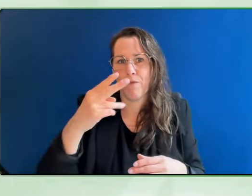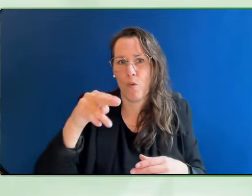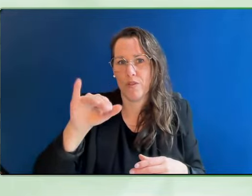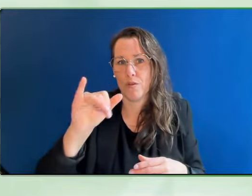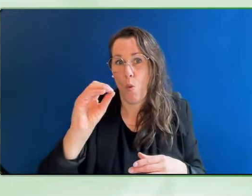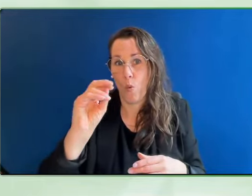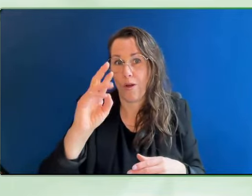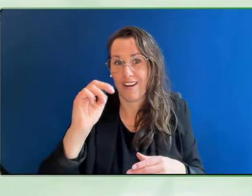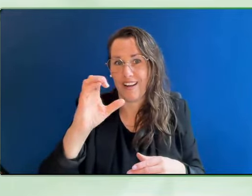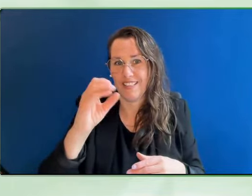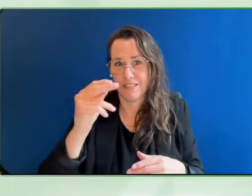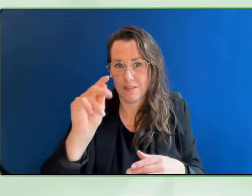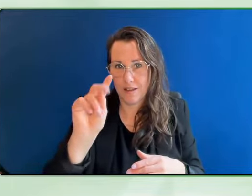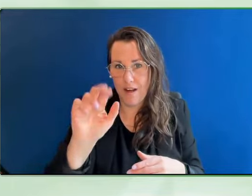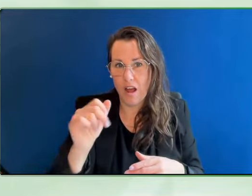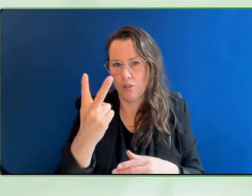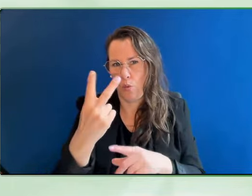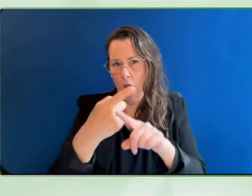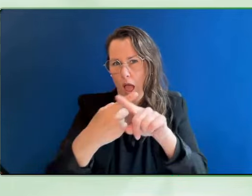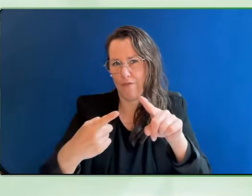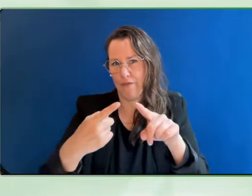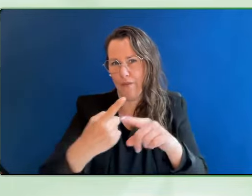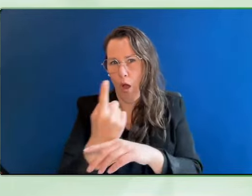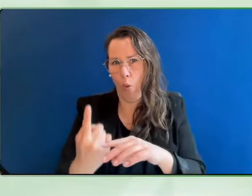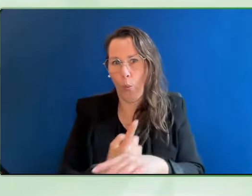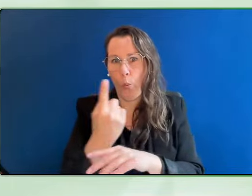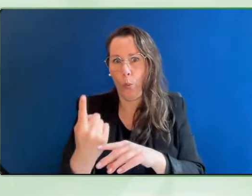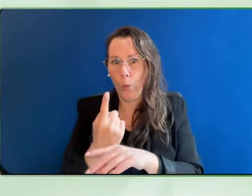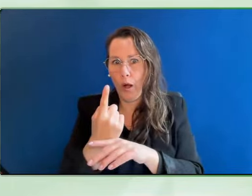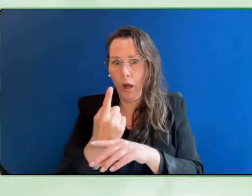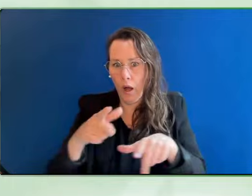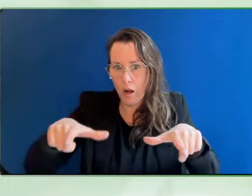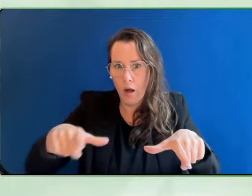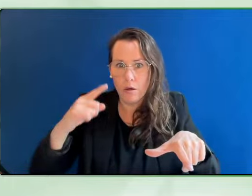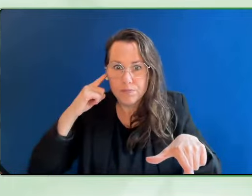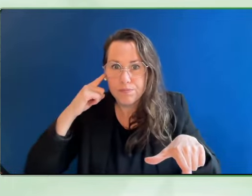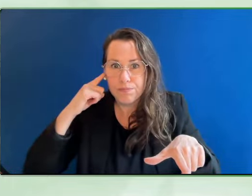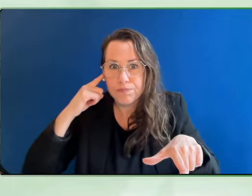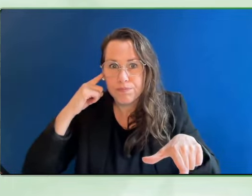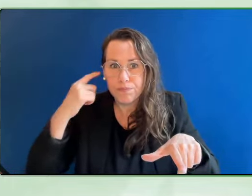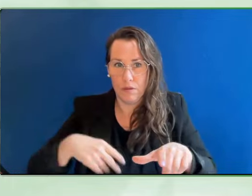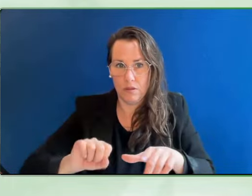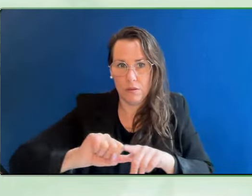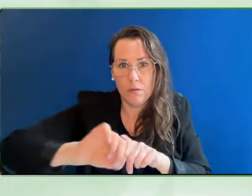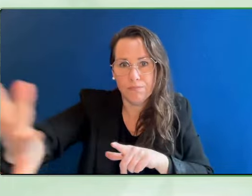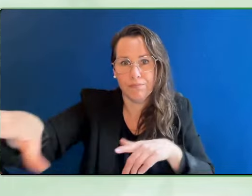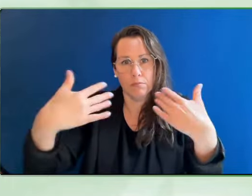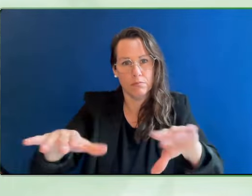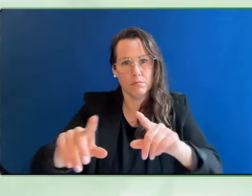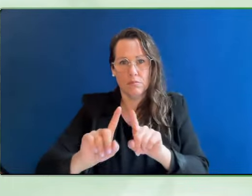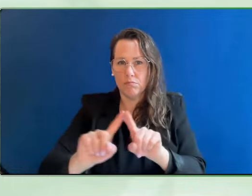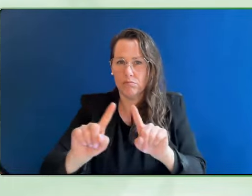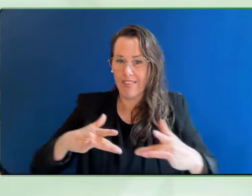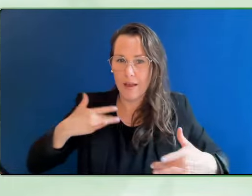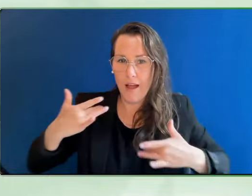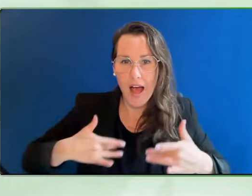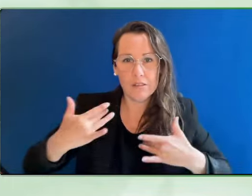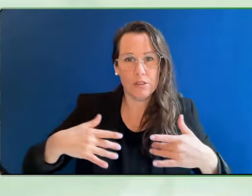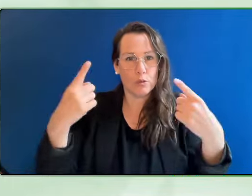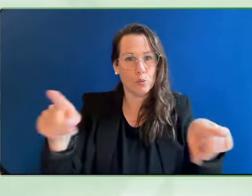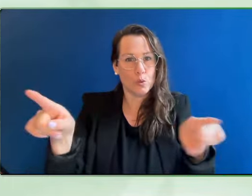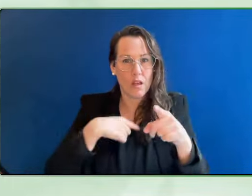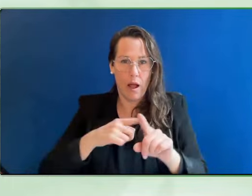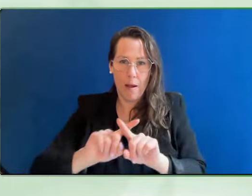in the arts, what can you tell us about that? what is the question? Like working in arts? Yeah. This